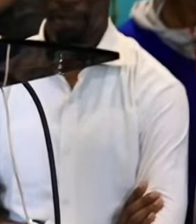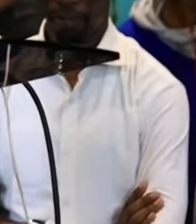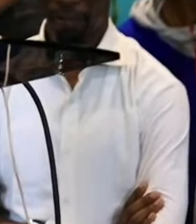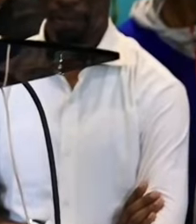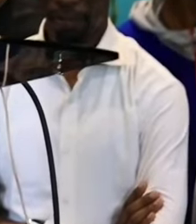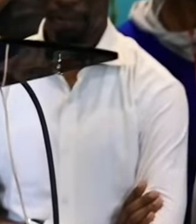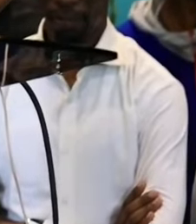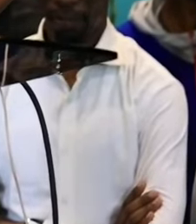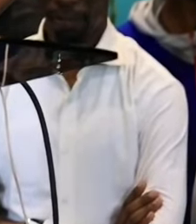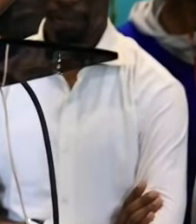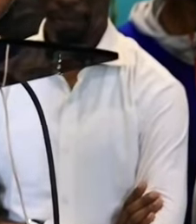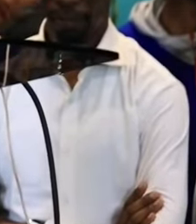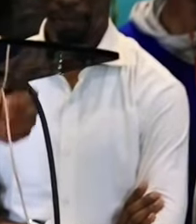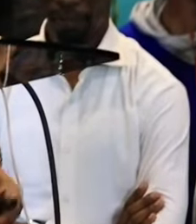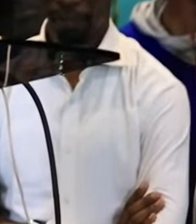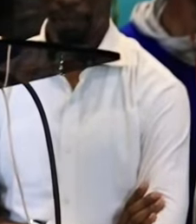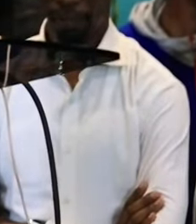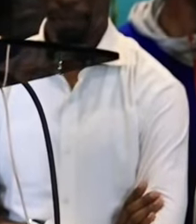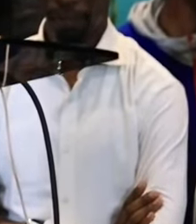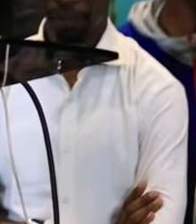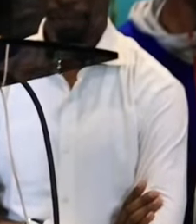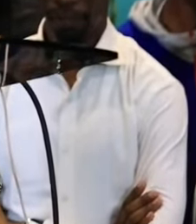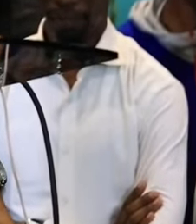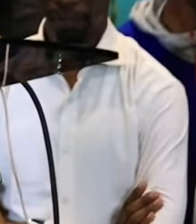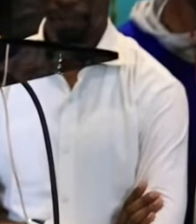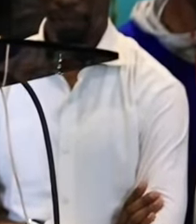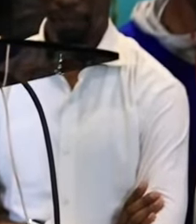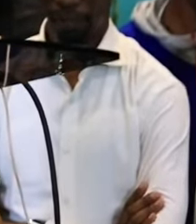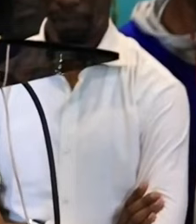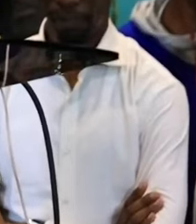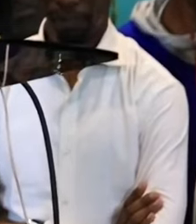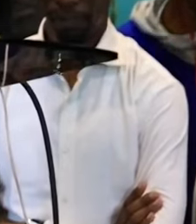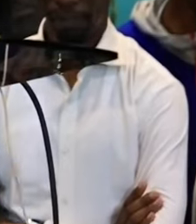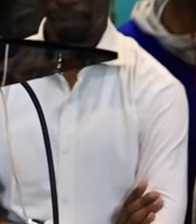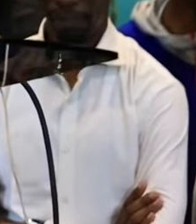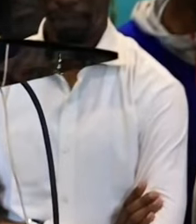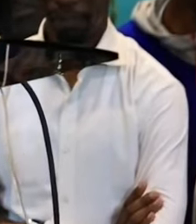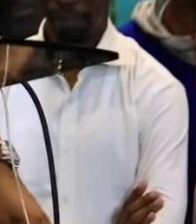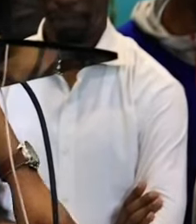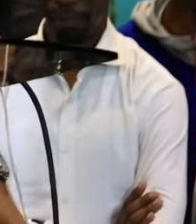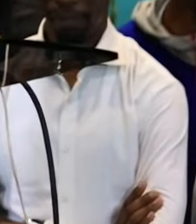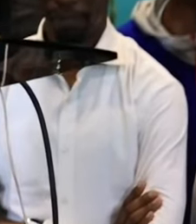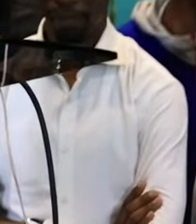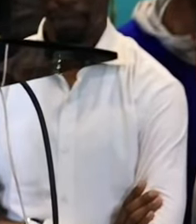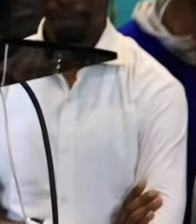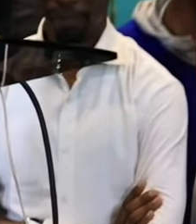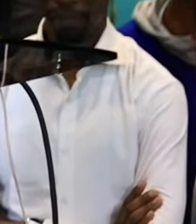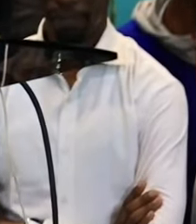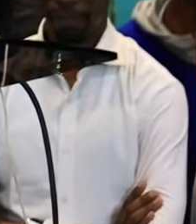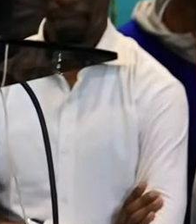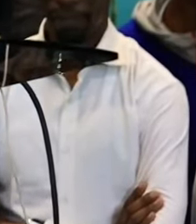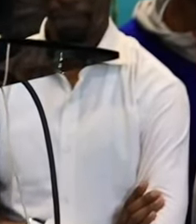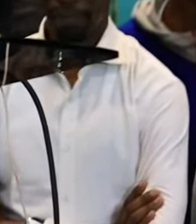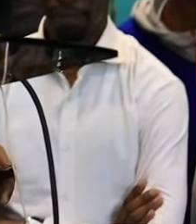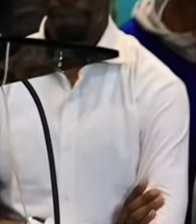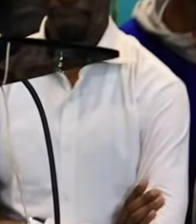my spouse. Just indicate online, I am in. And those of you here, just lift up your